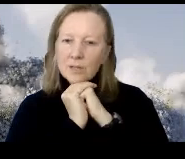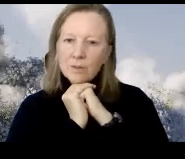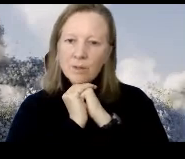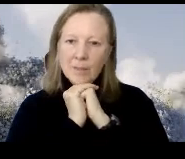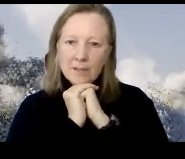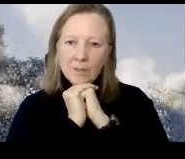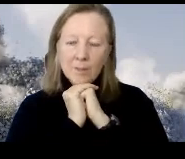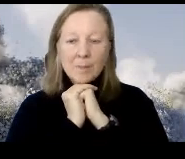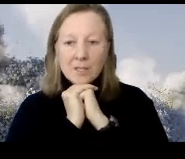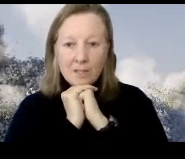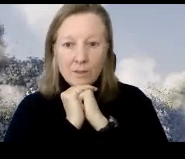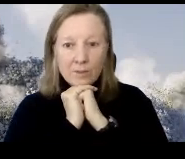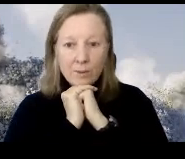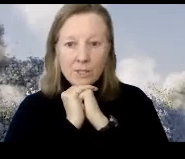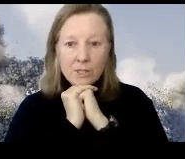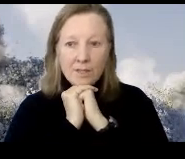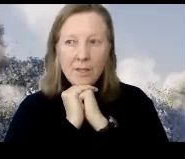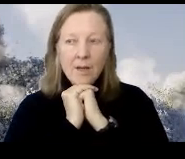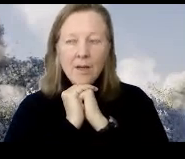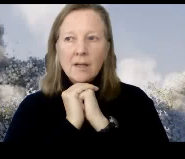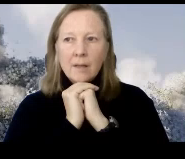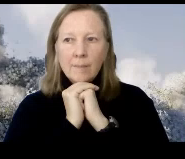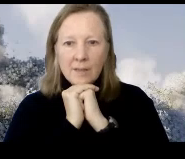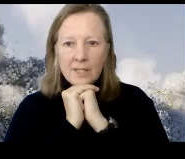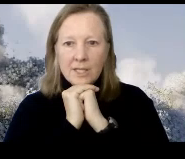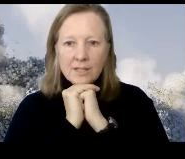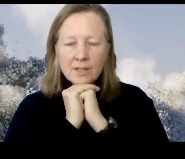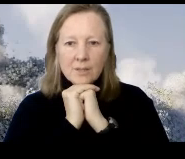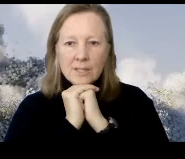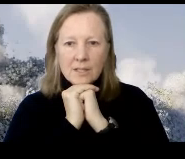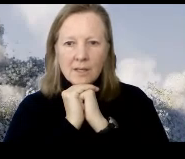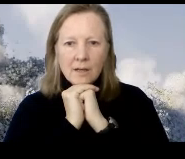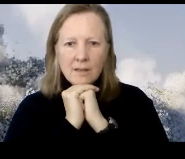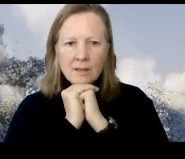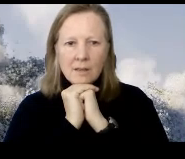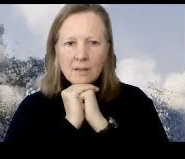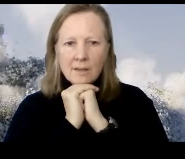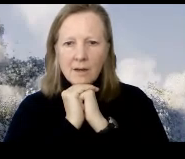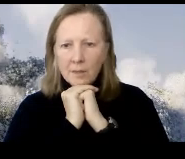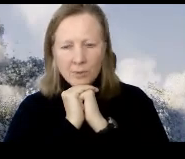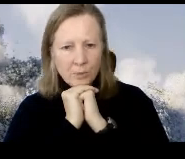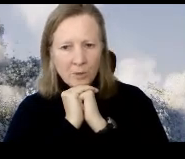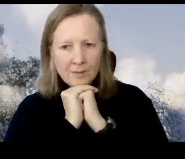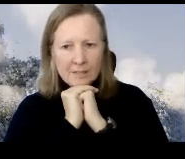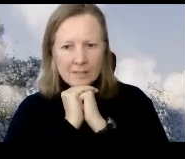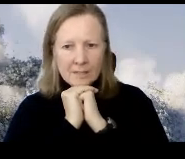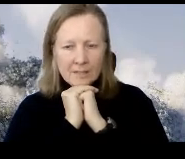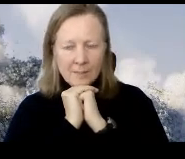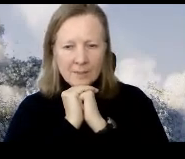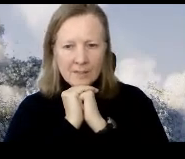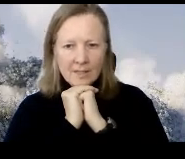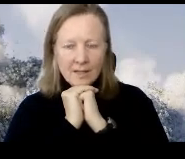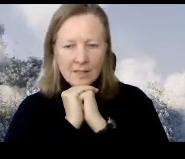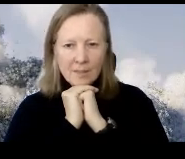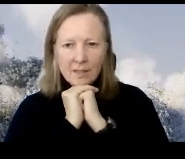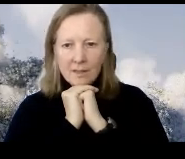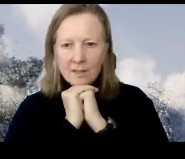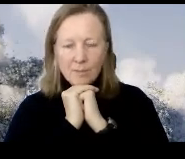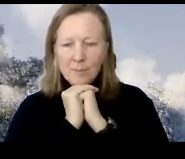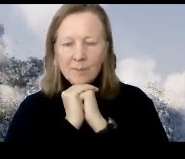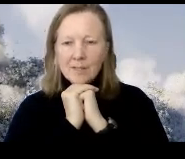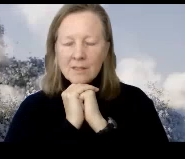I'm not sure in Manitoba. I'm actually in Nova Scotia. They changed those things a lot. I thought most provinces accepted the